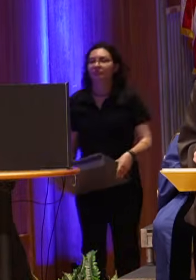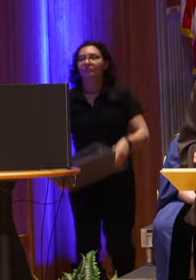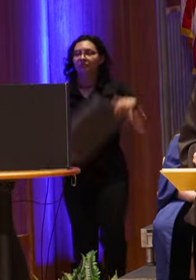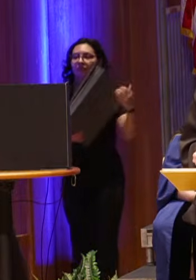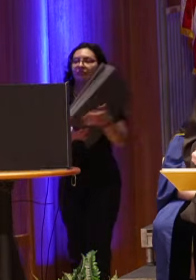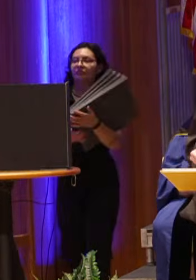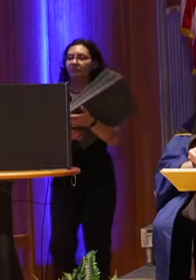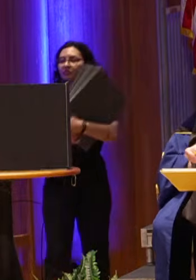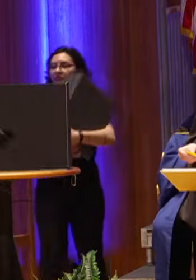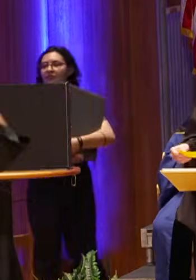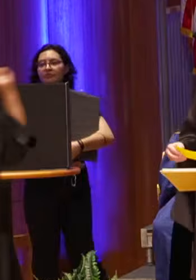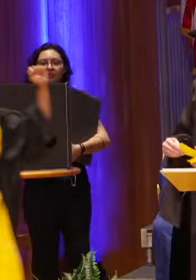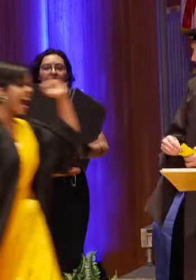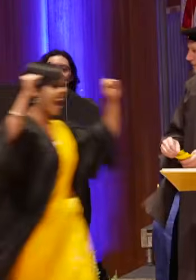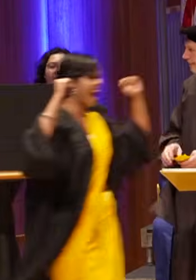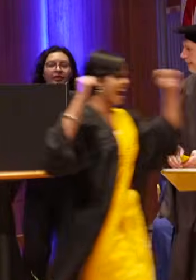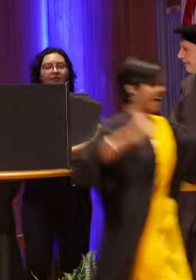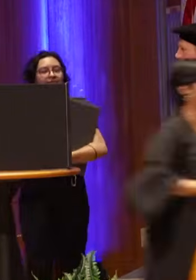Danvi Mishra.